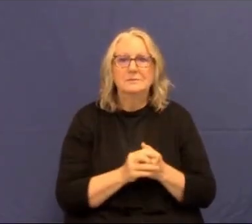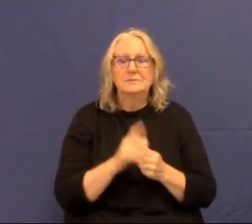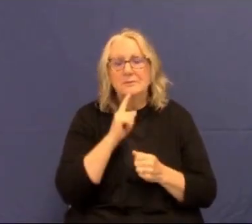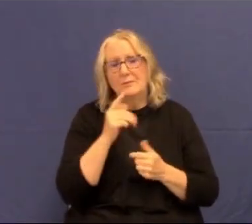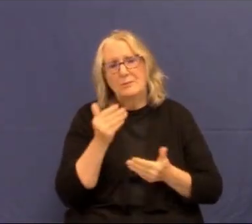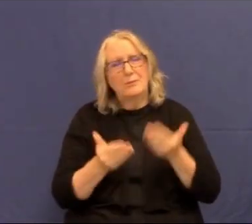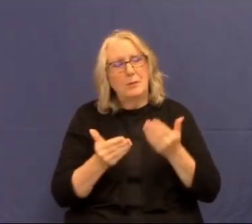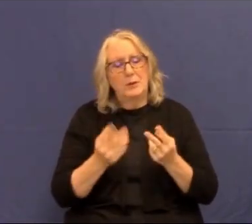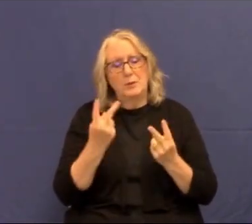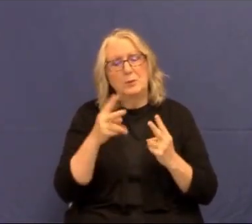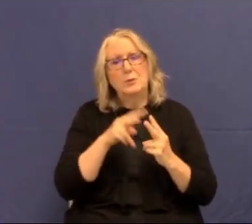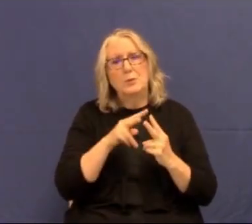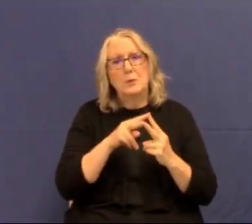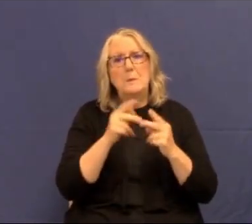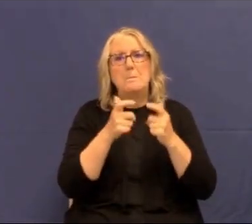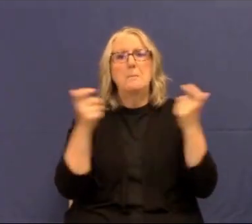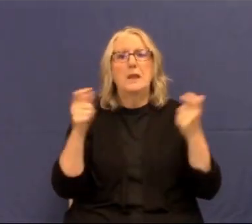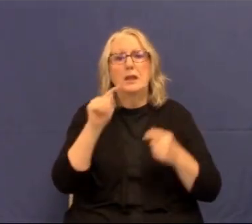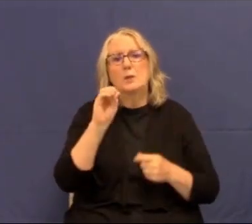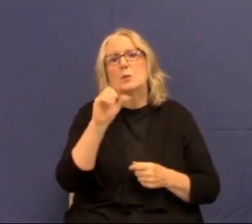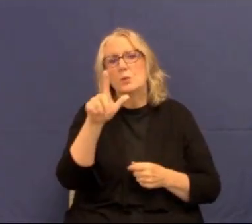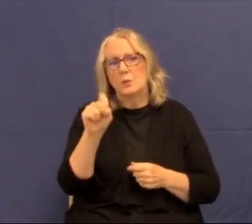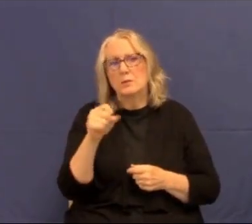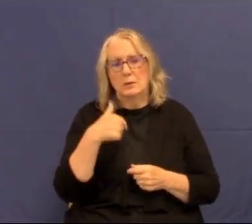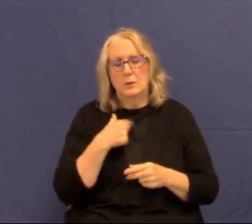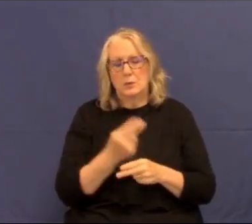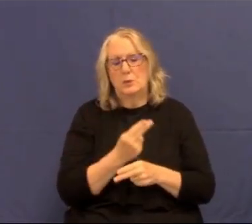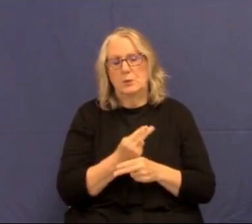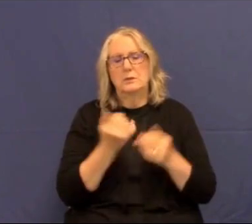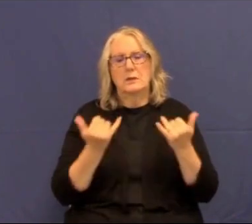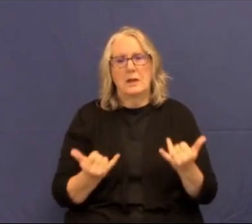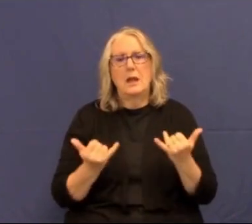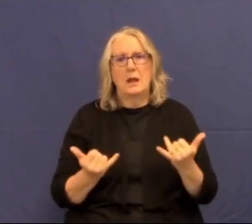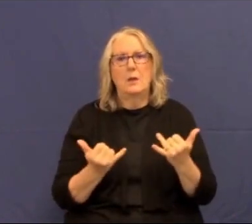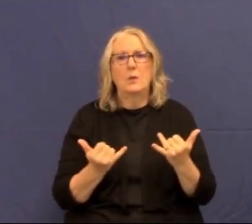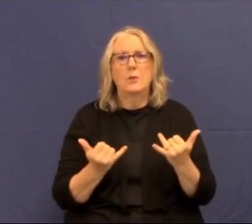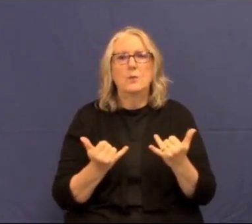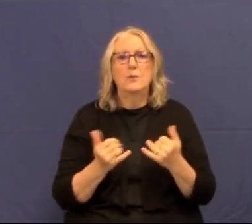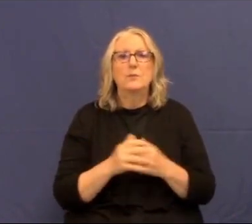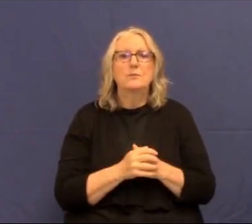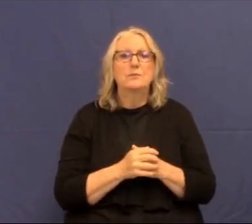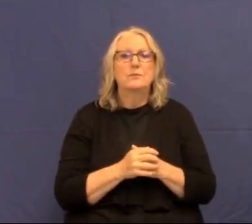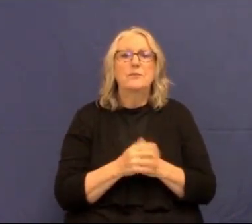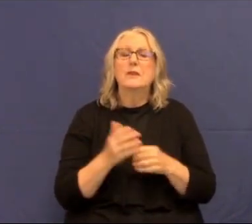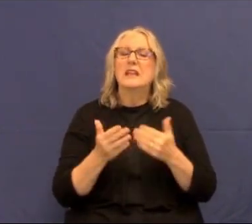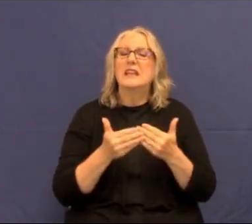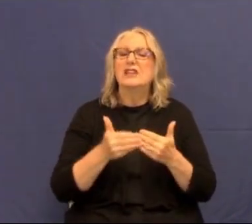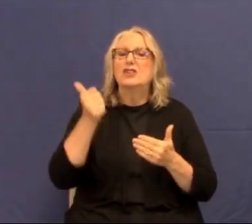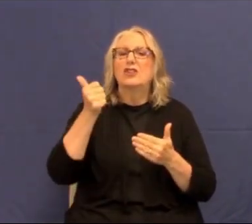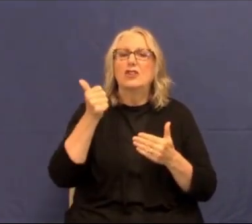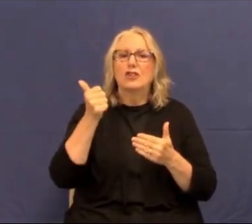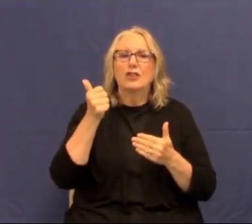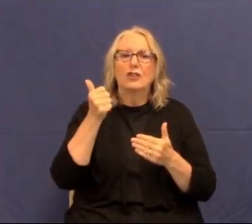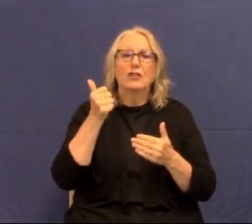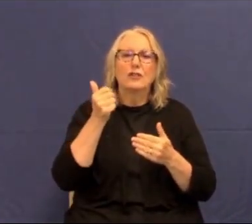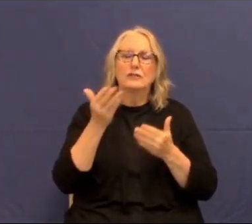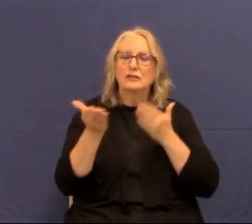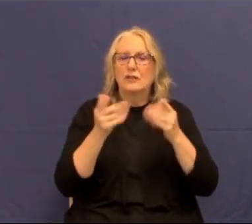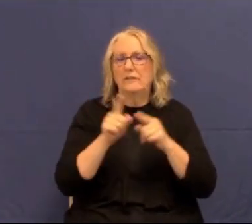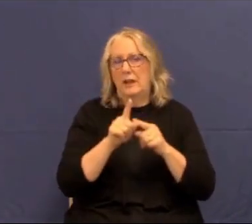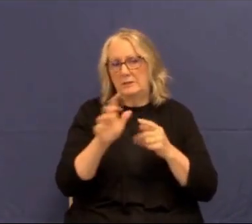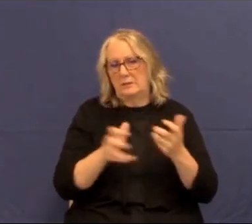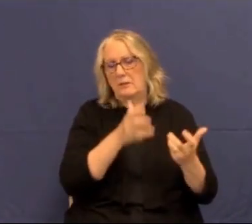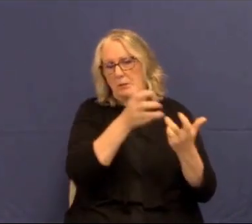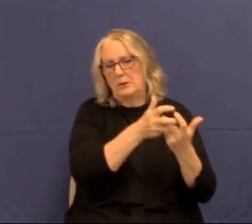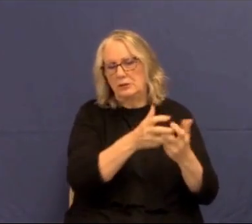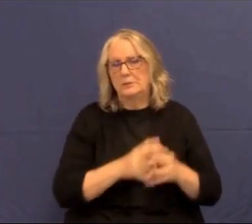back to. And so those are probably the biggest tools that I use in my practice that have helped make things a lot easier and